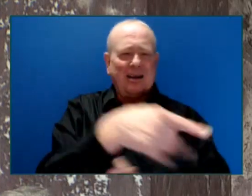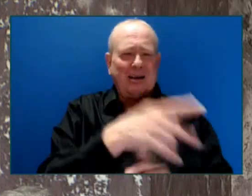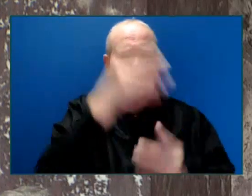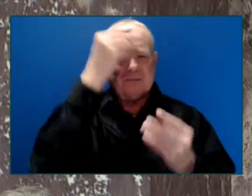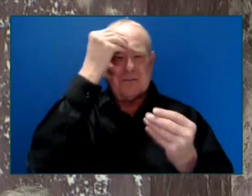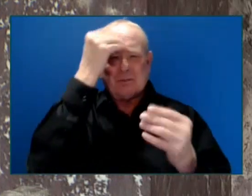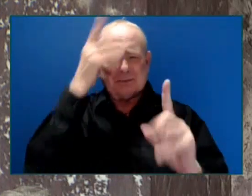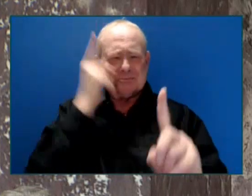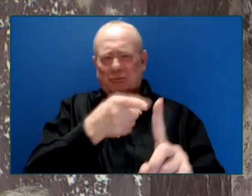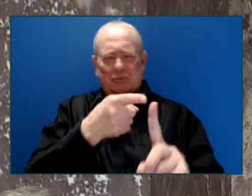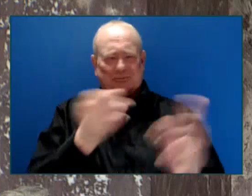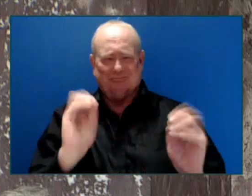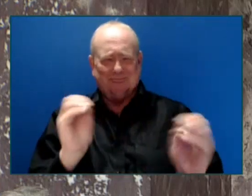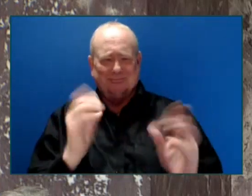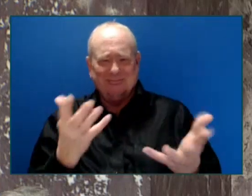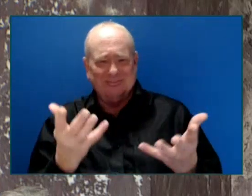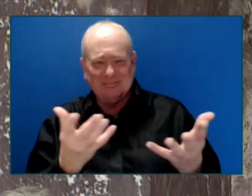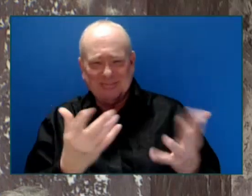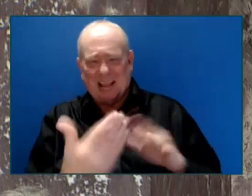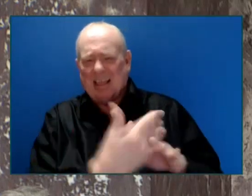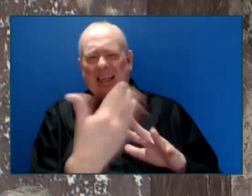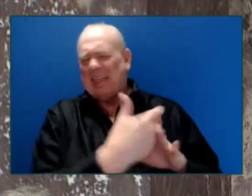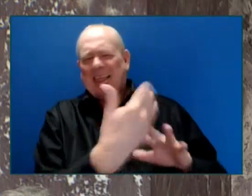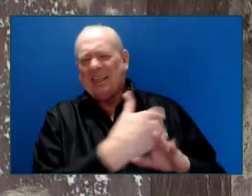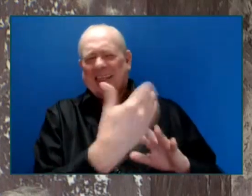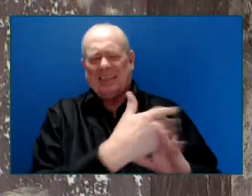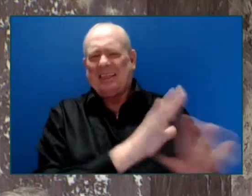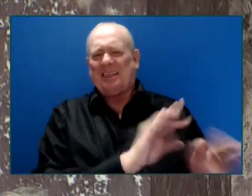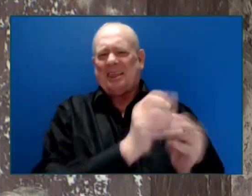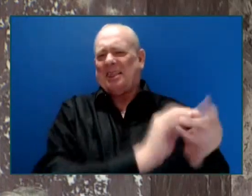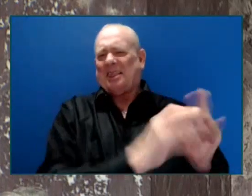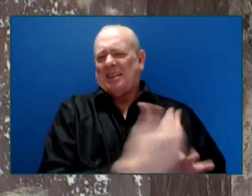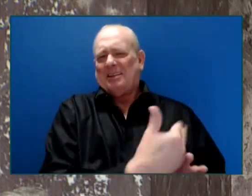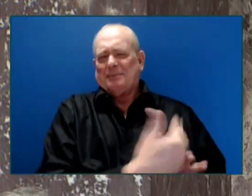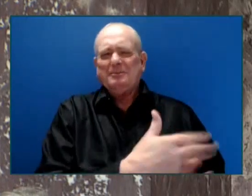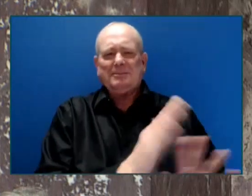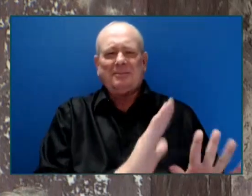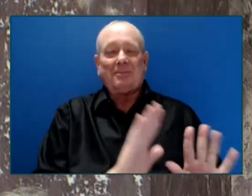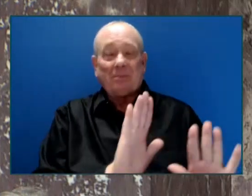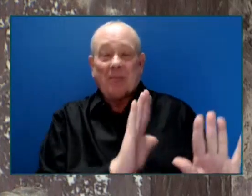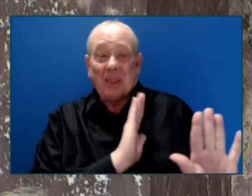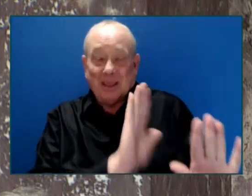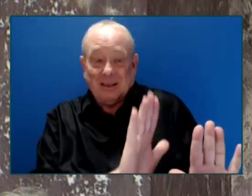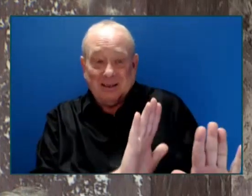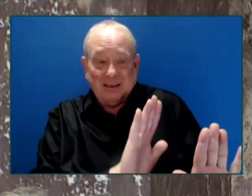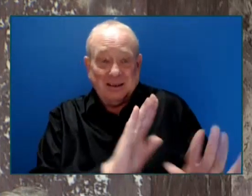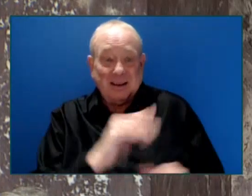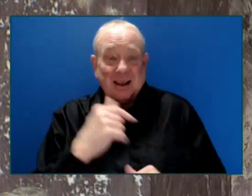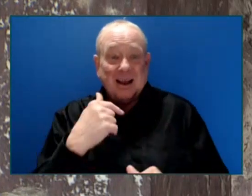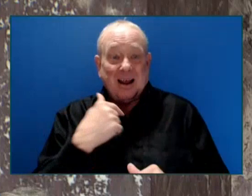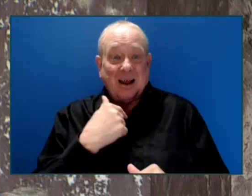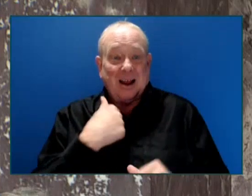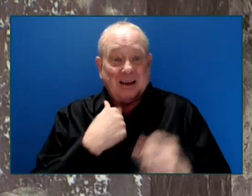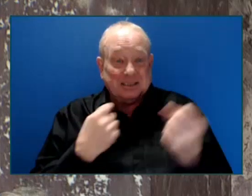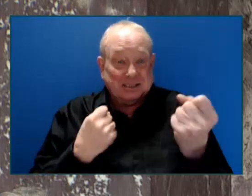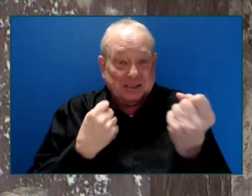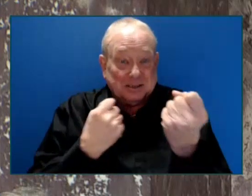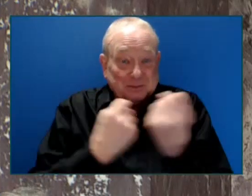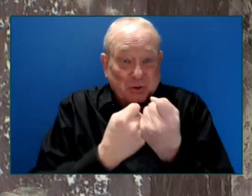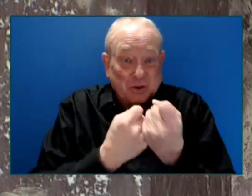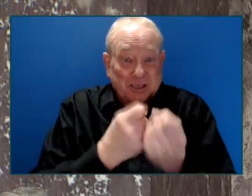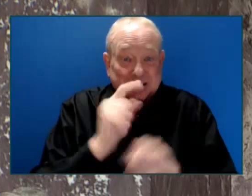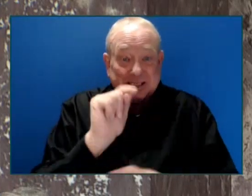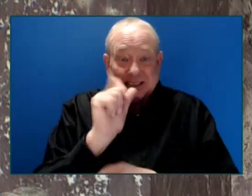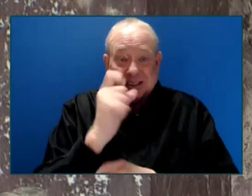It was hard to make sense of it, Honourable Speaker. I support the flipping tax, and then every day he comes in here and says he doesn't like taxes. He supports the